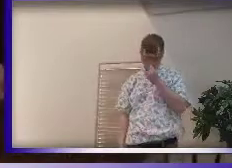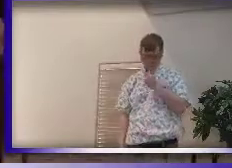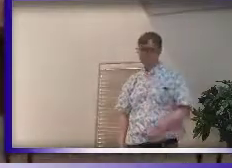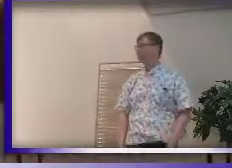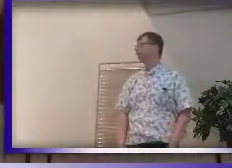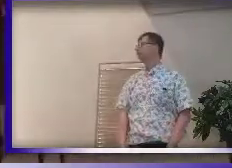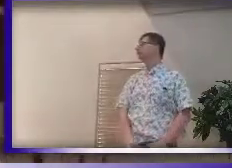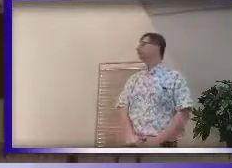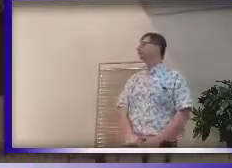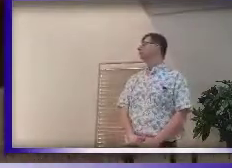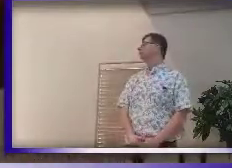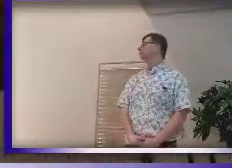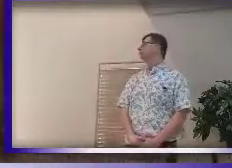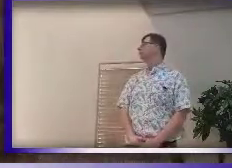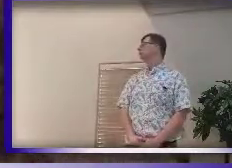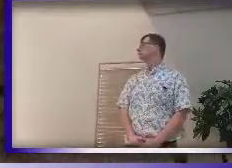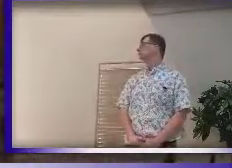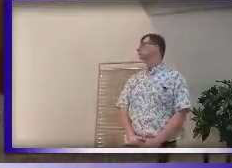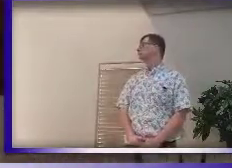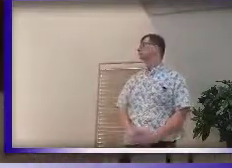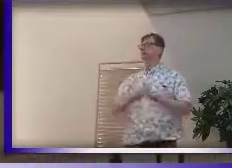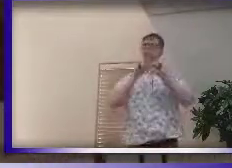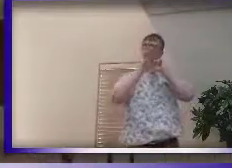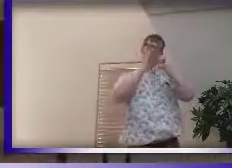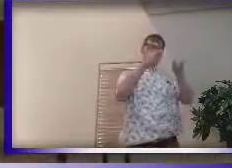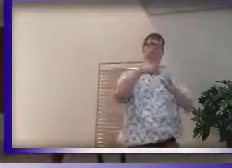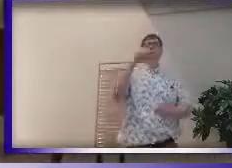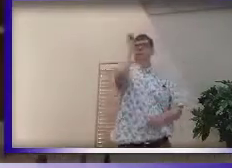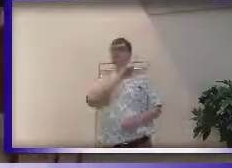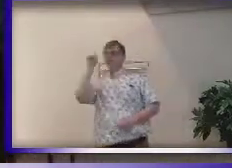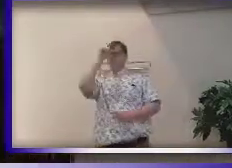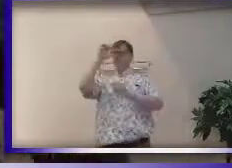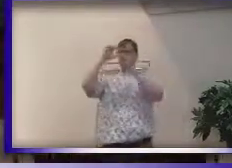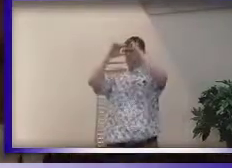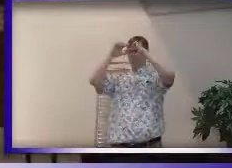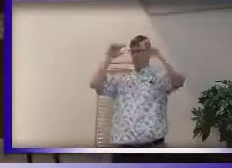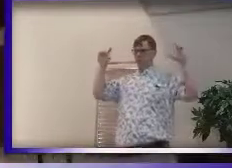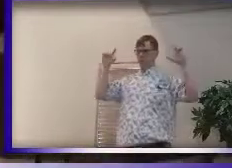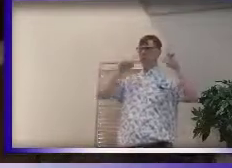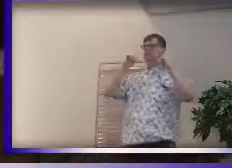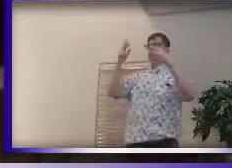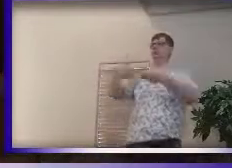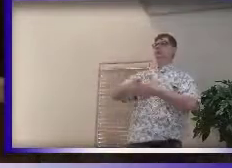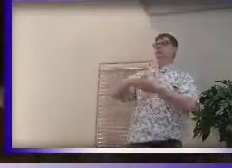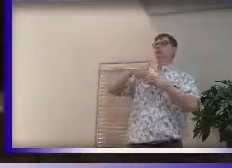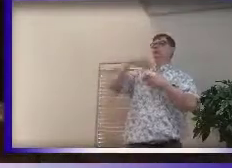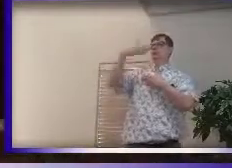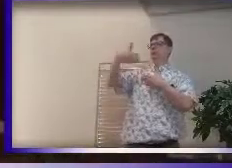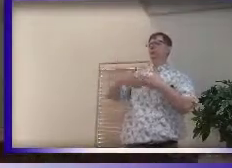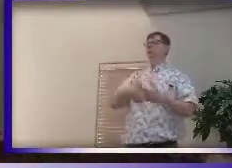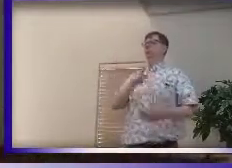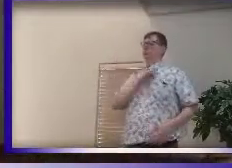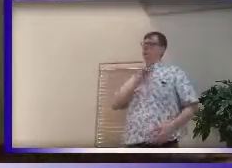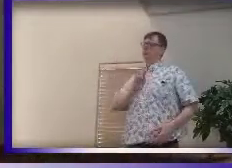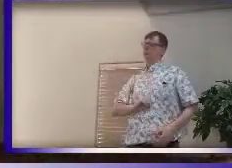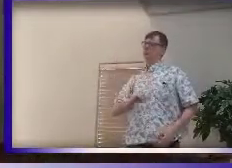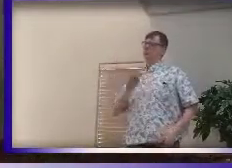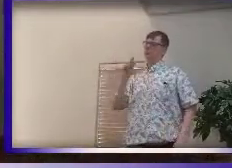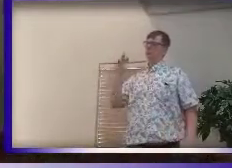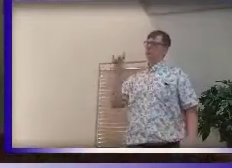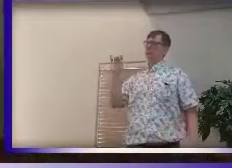And I'm going to ask you to stand up and maybe face the camera since you're so far up front. Reverend Kathleen, I know that there are